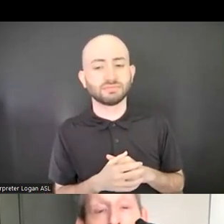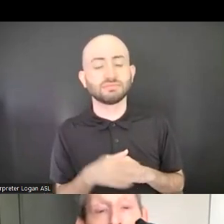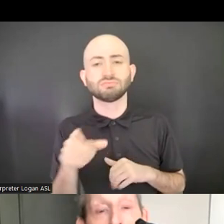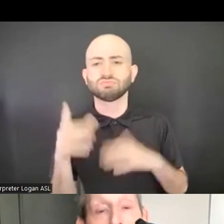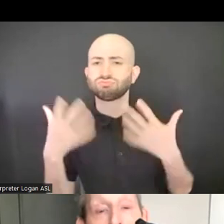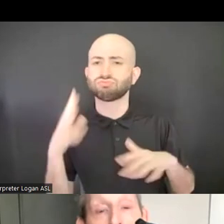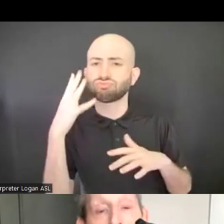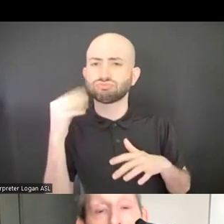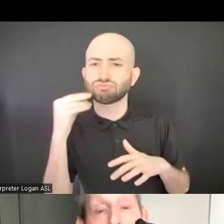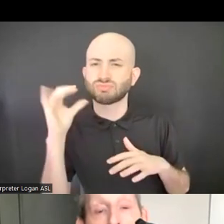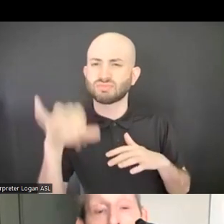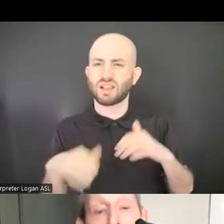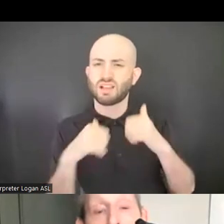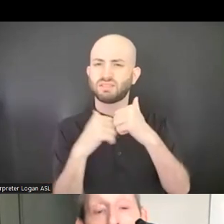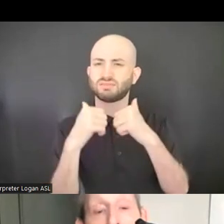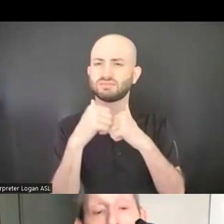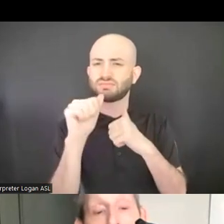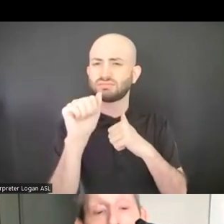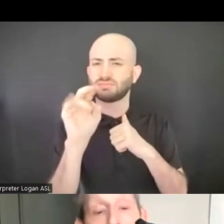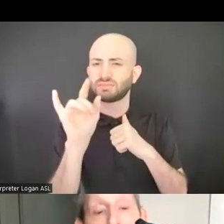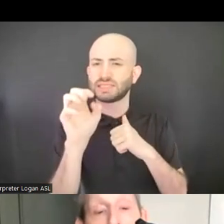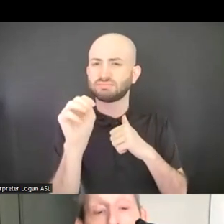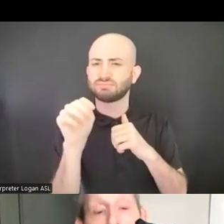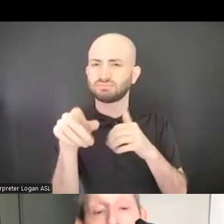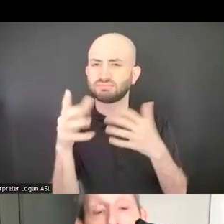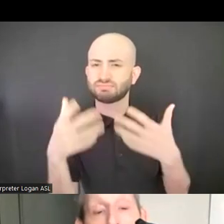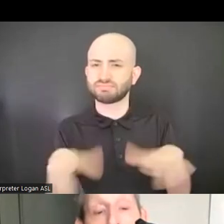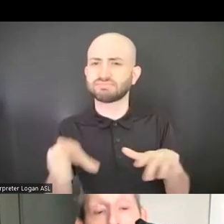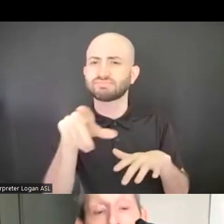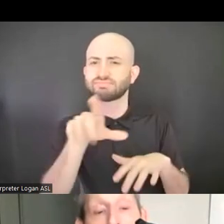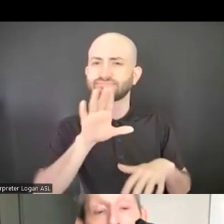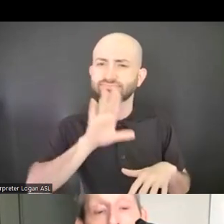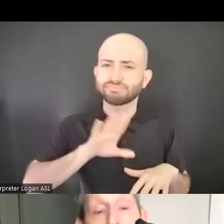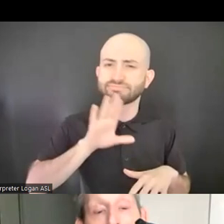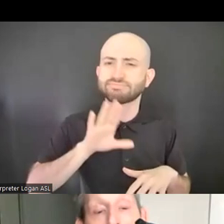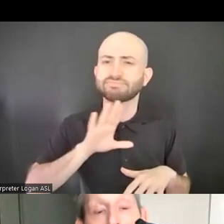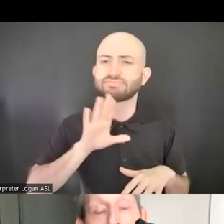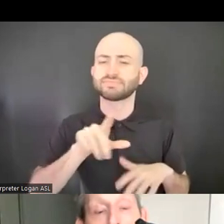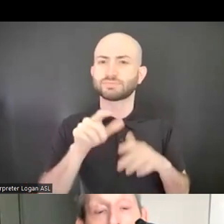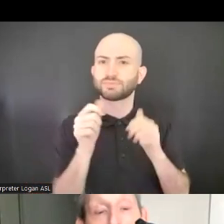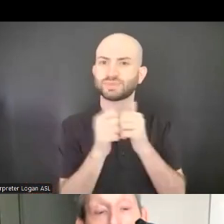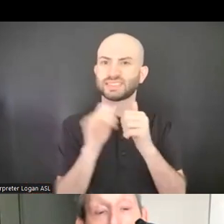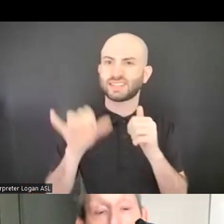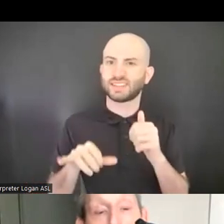so it sounds like you've all had frustrating times with structural ableism